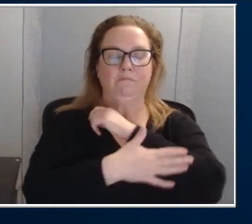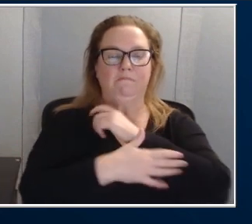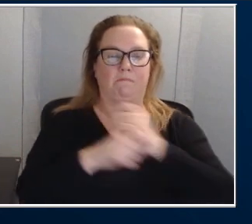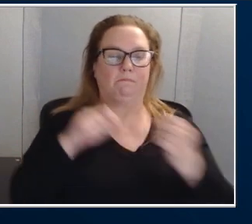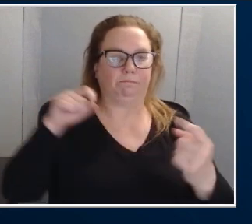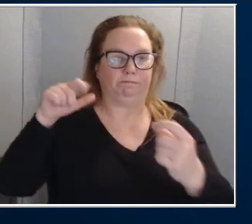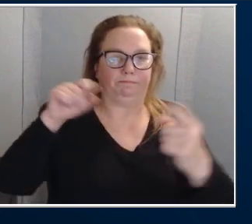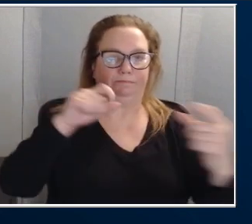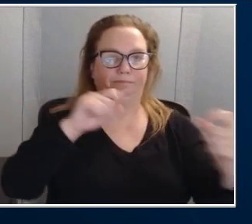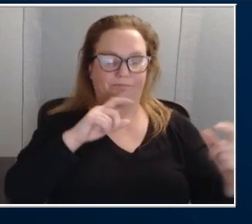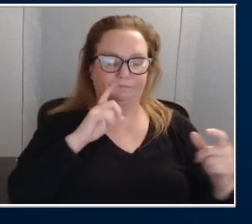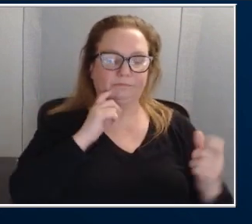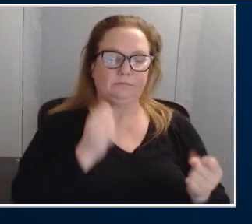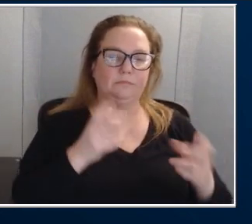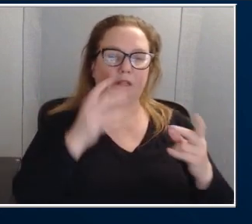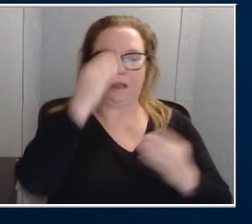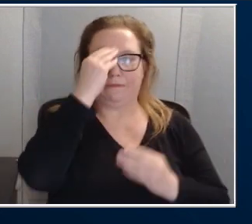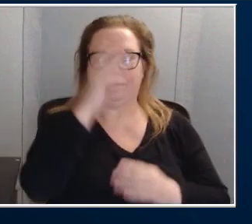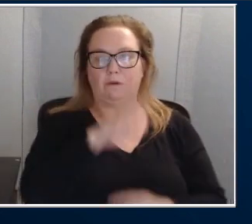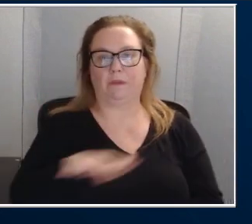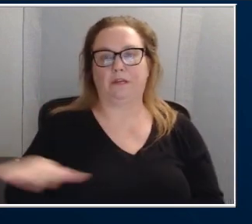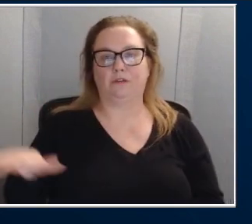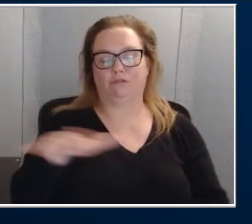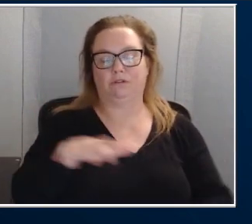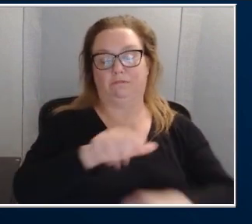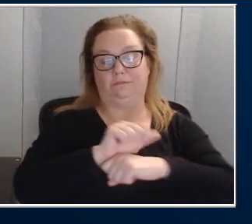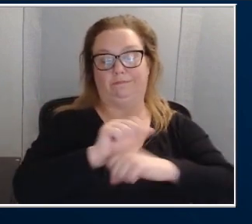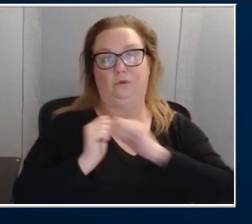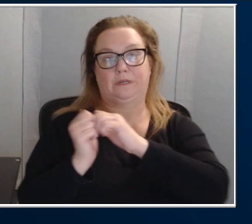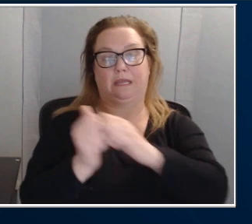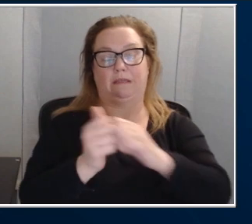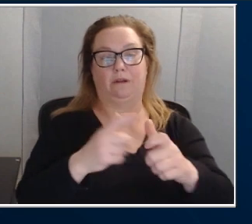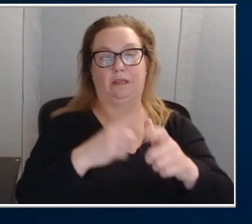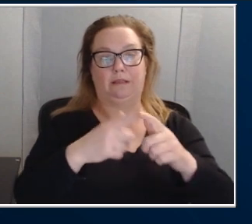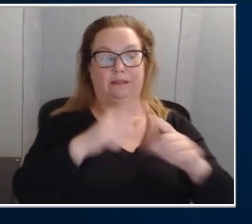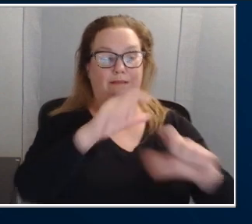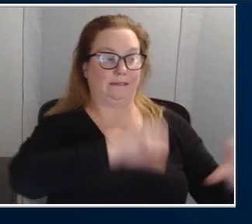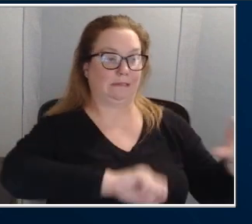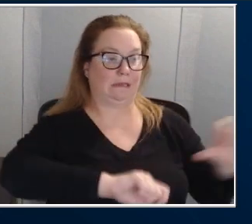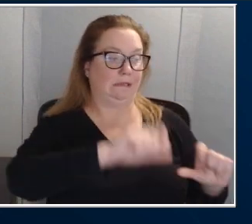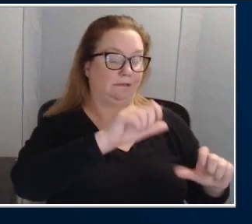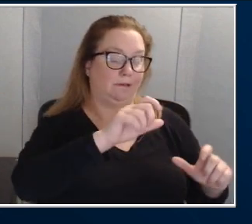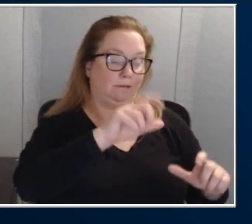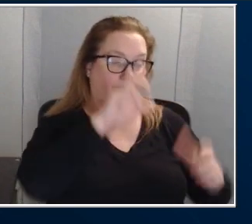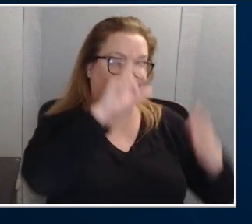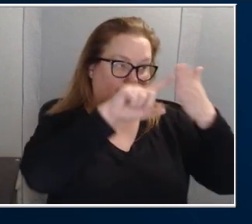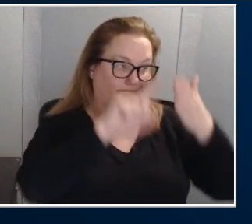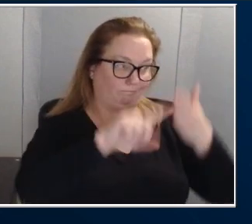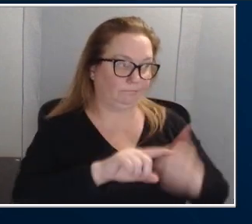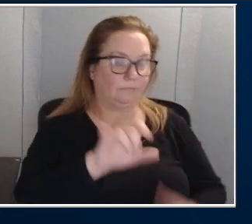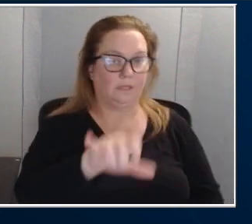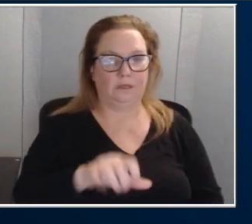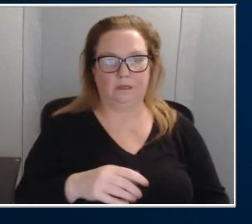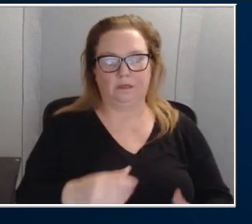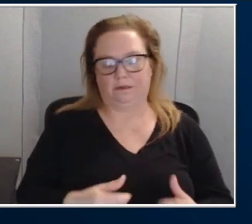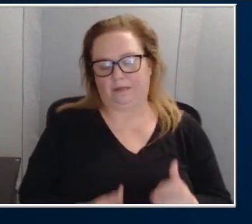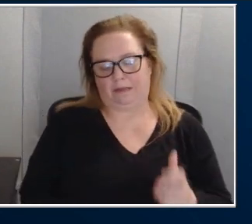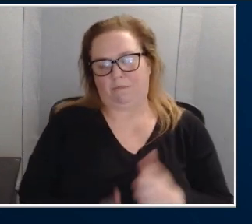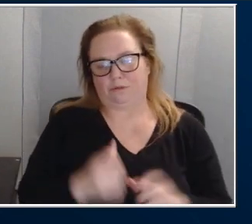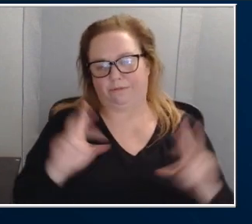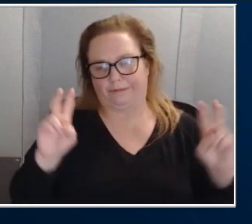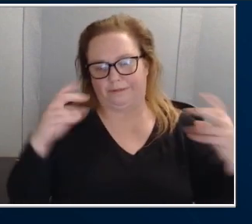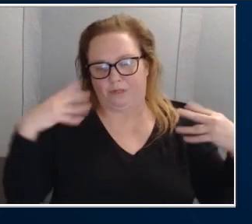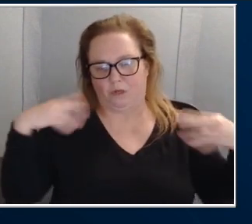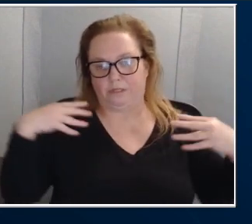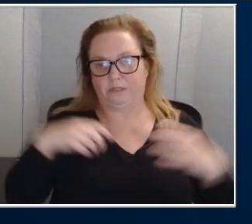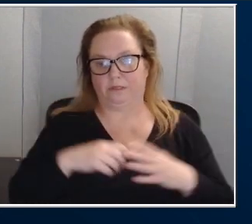mean, lots of information around it to corroborate it, and then you go take the science and explore it. Right, and most of it's noise, quite honestly. Yeah, I mean, if you